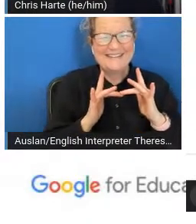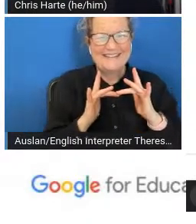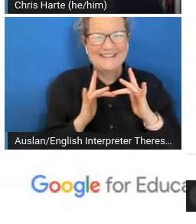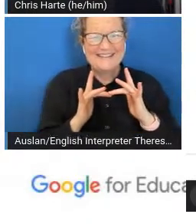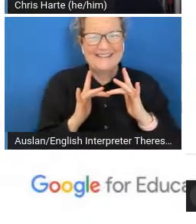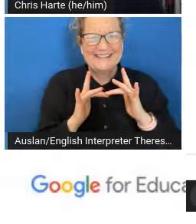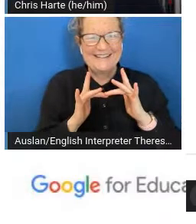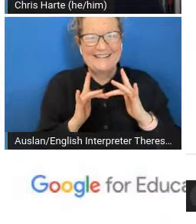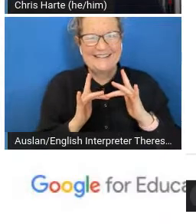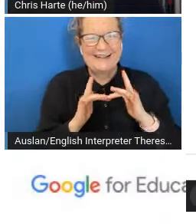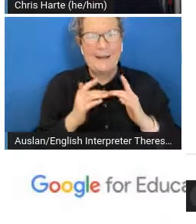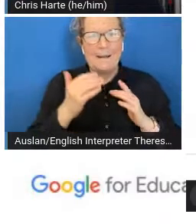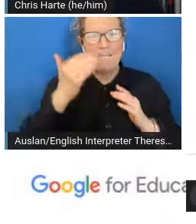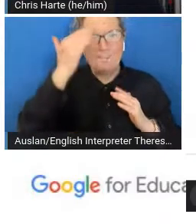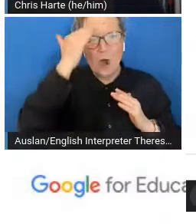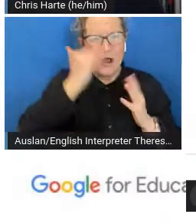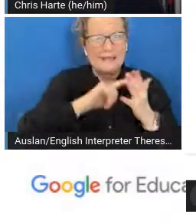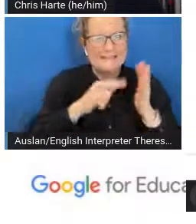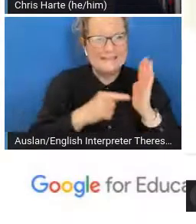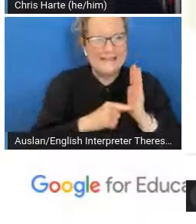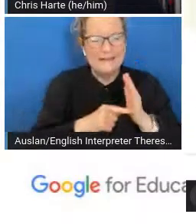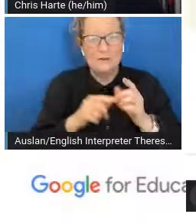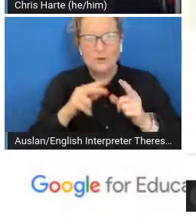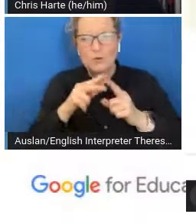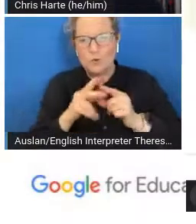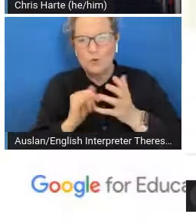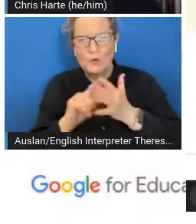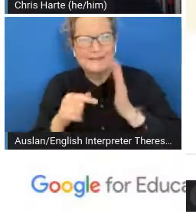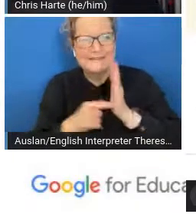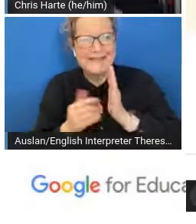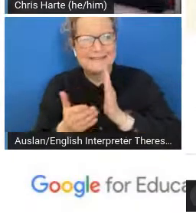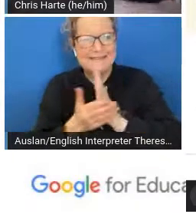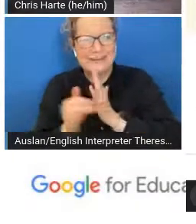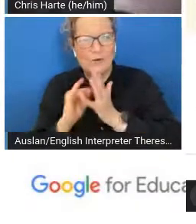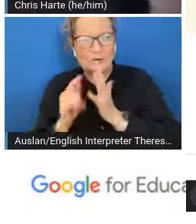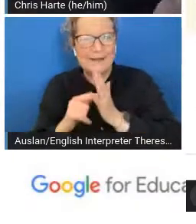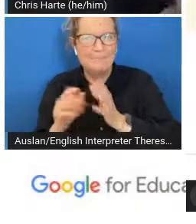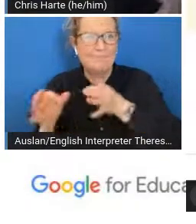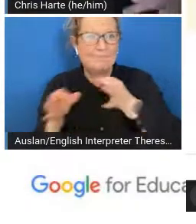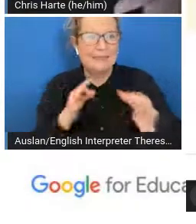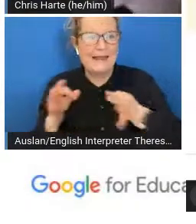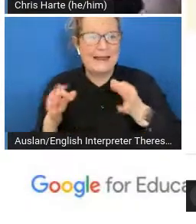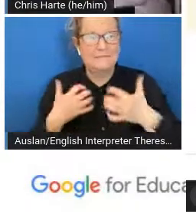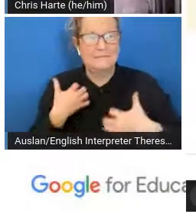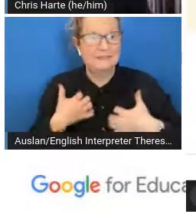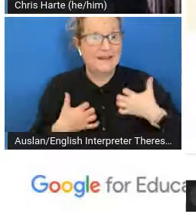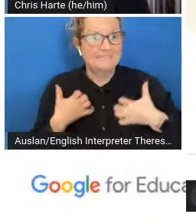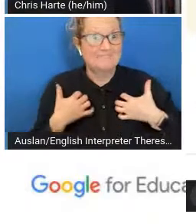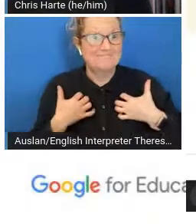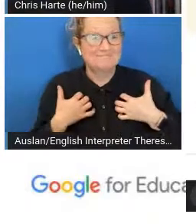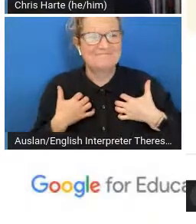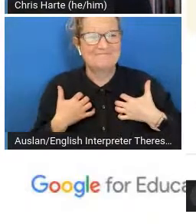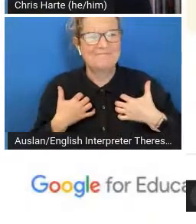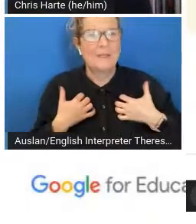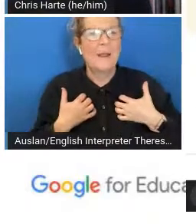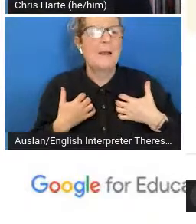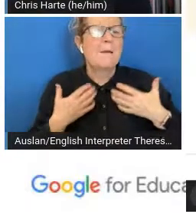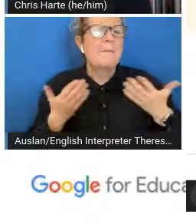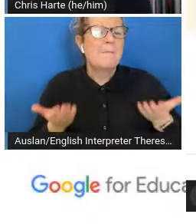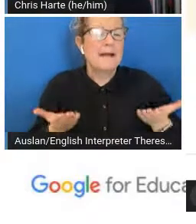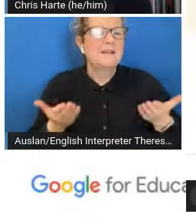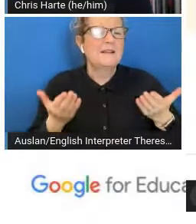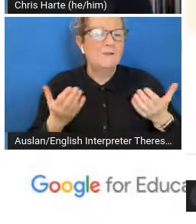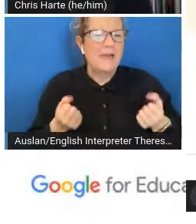skill set, tool set planning. That was exciting. Yeah. So in the Thinking Canvas, we've got that background. All I'm going to do